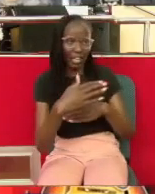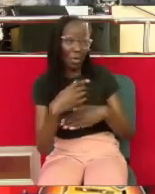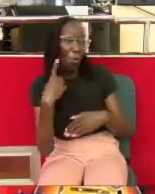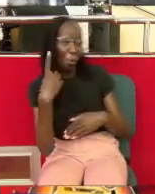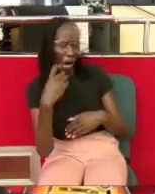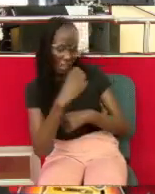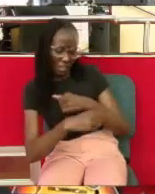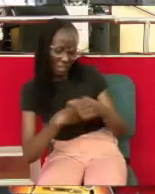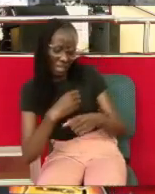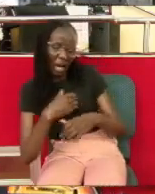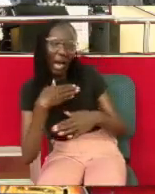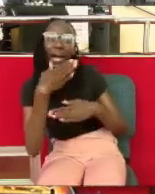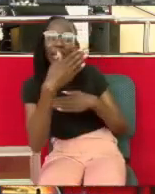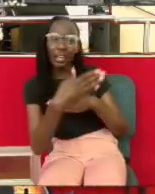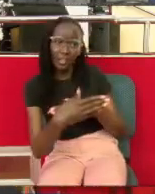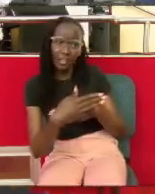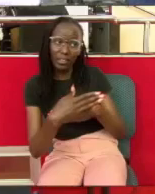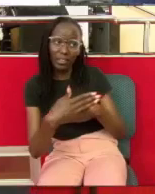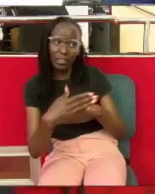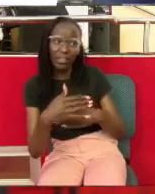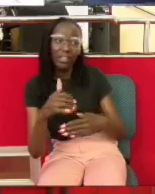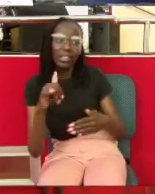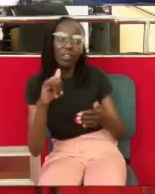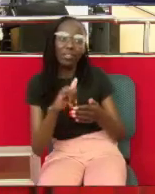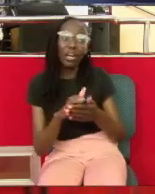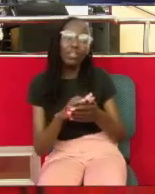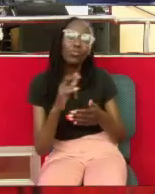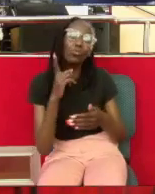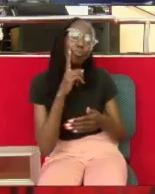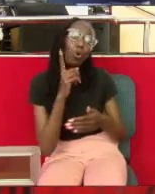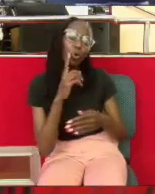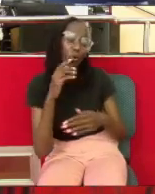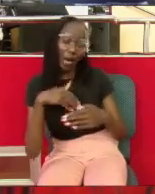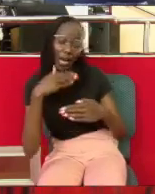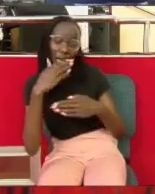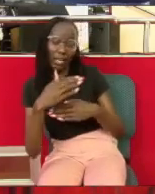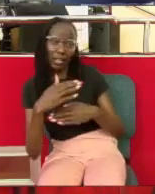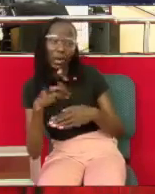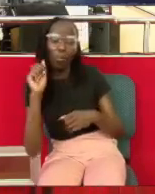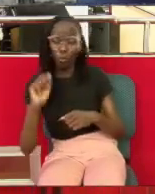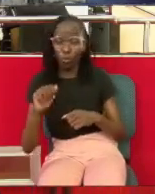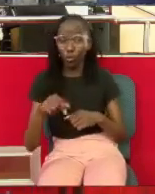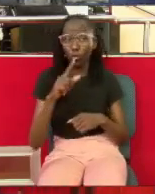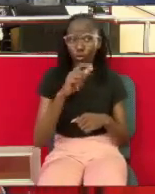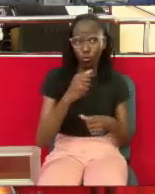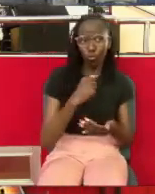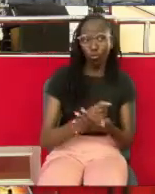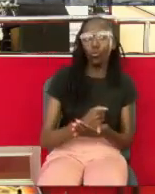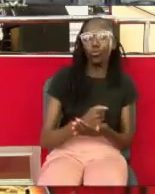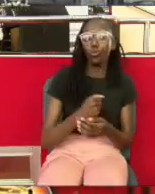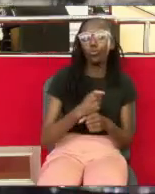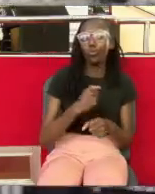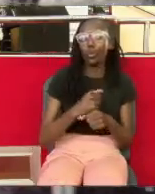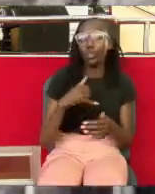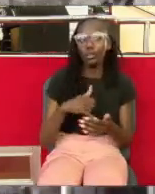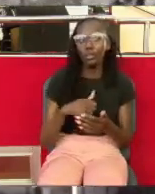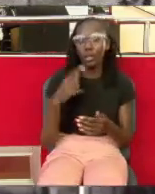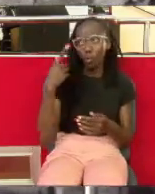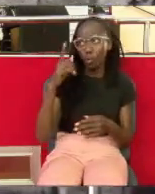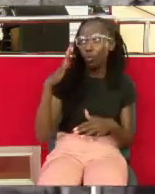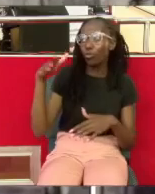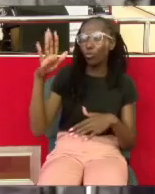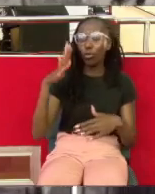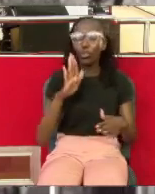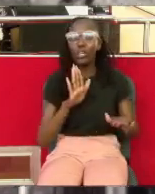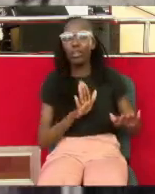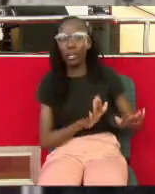ahead, you are tomorrow that is ahead, you can partake it because God is at work and